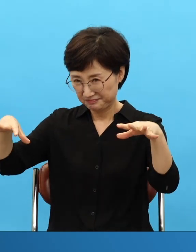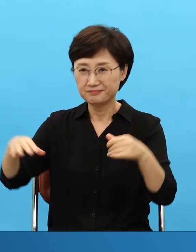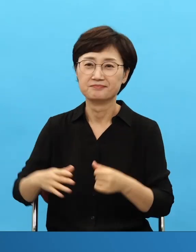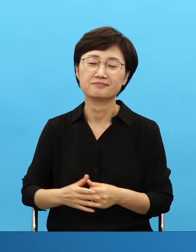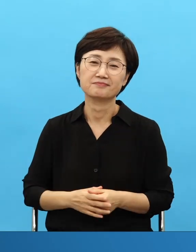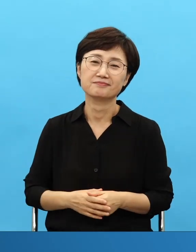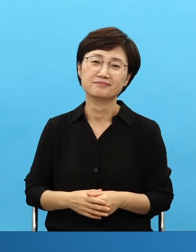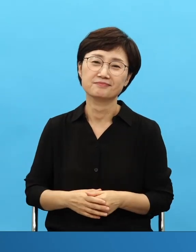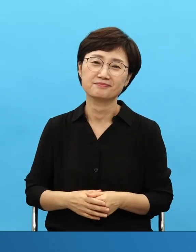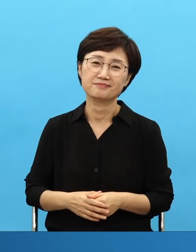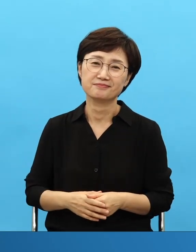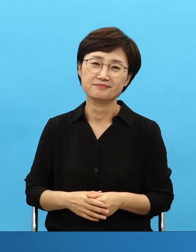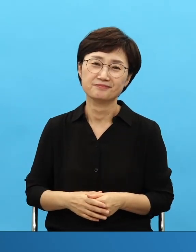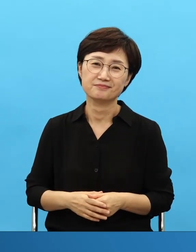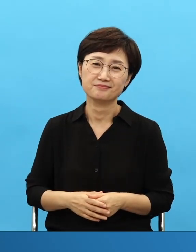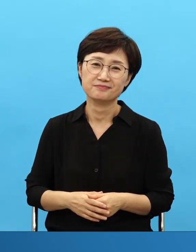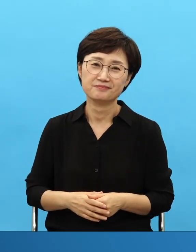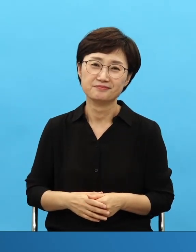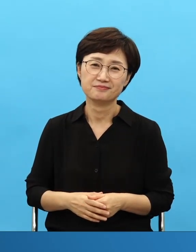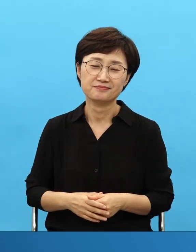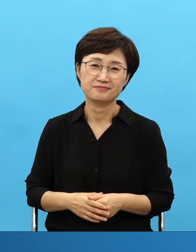the hospital, they told me straight away.